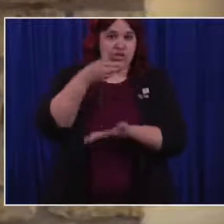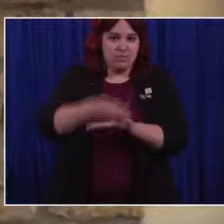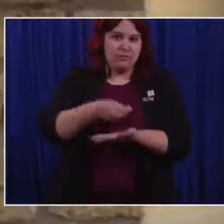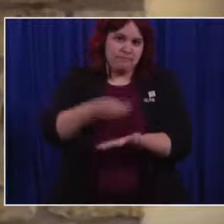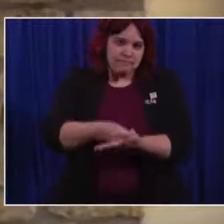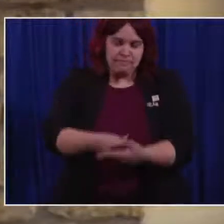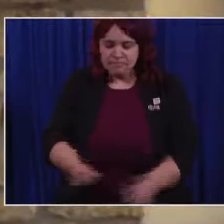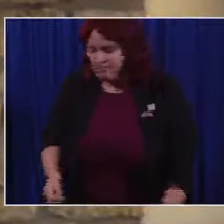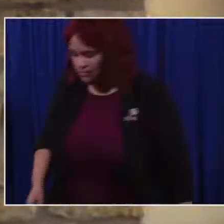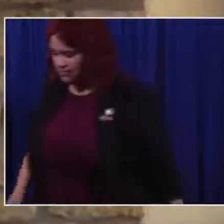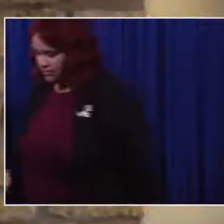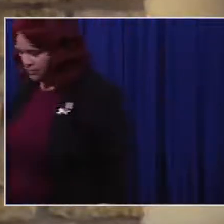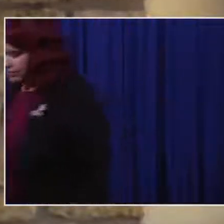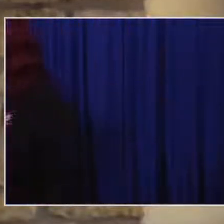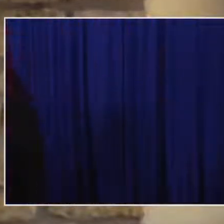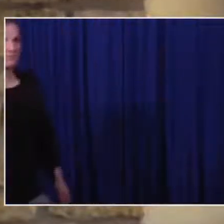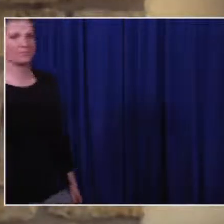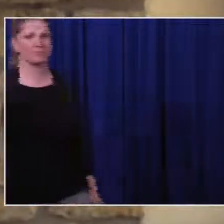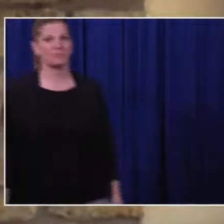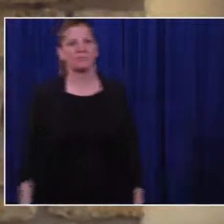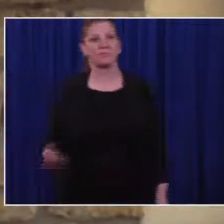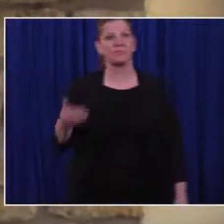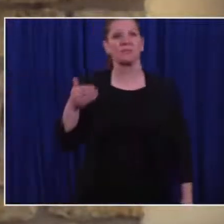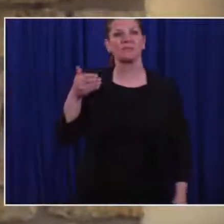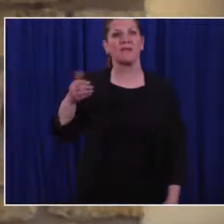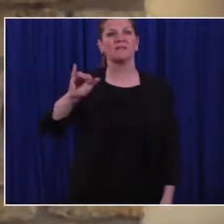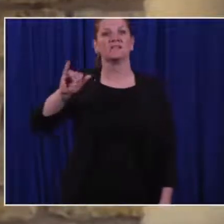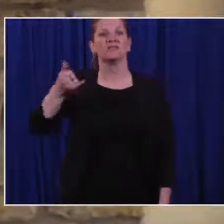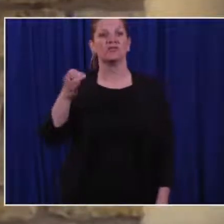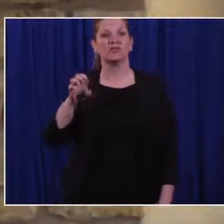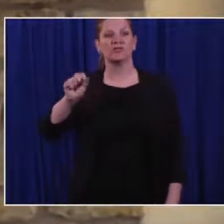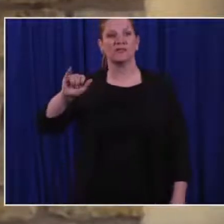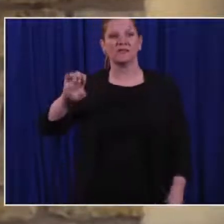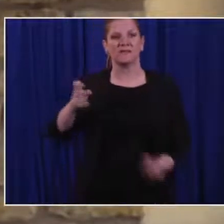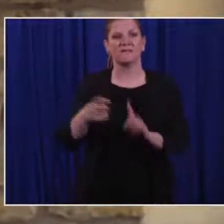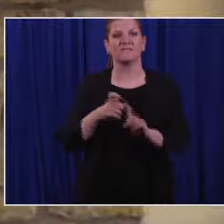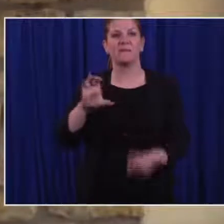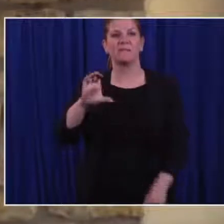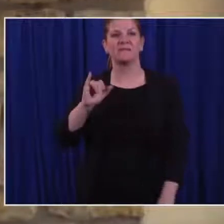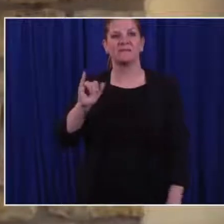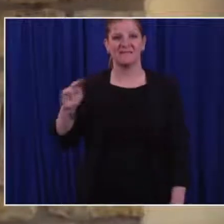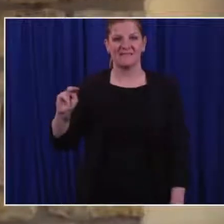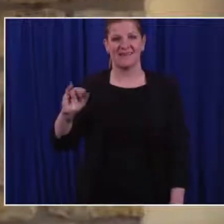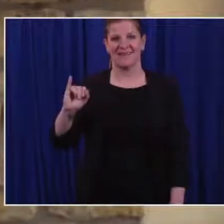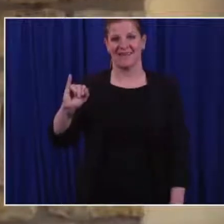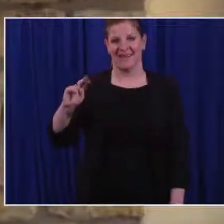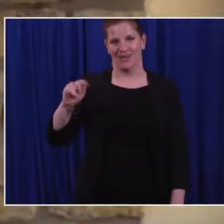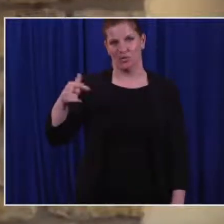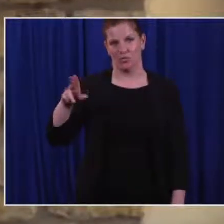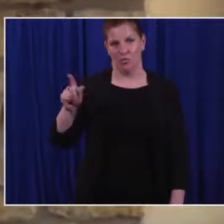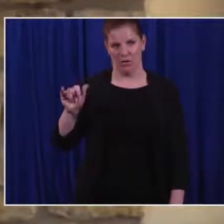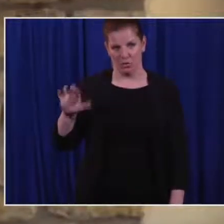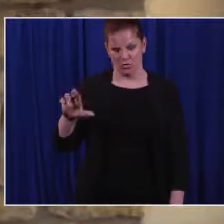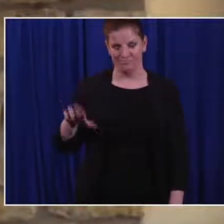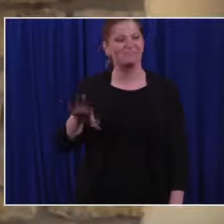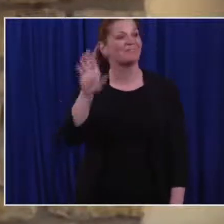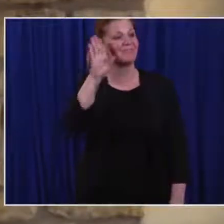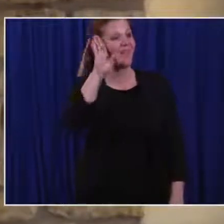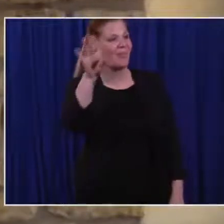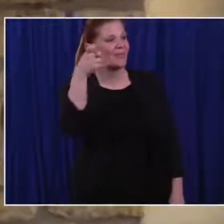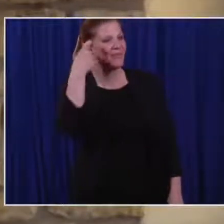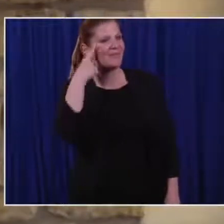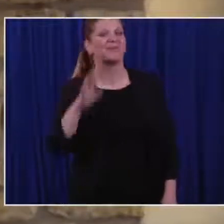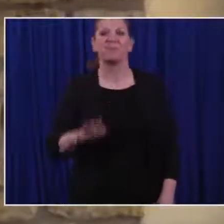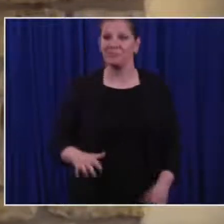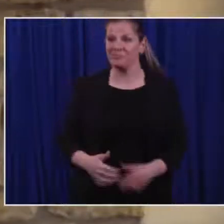Next question is from Jesse Balmert at the Cincinnati Enquirer. Hello, Governor. Jesse. I had